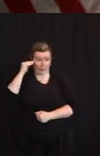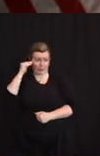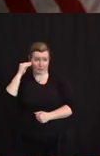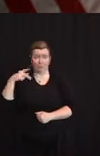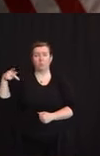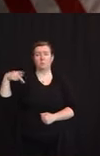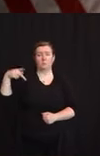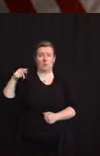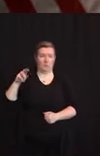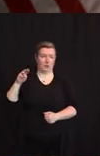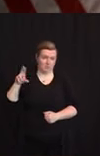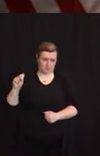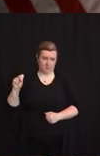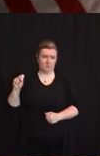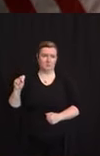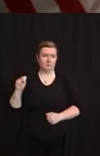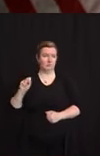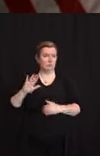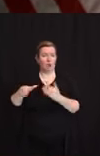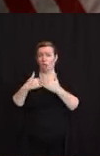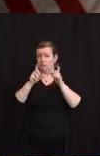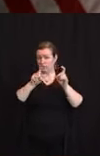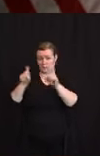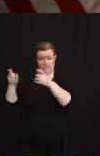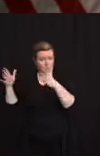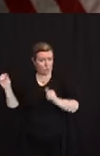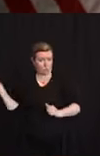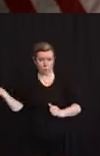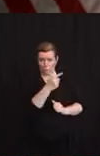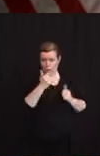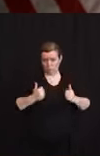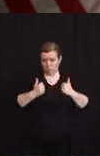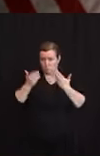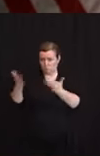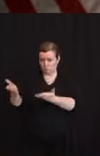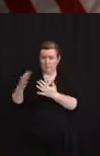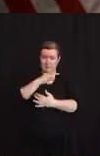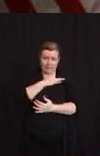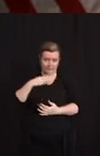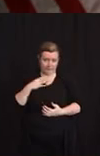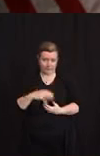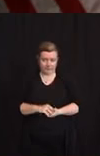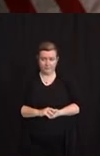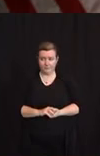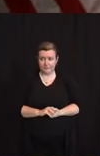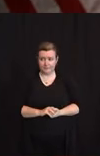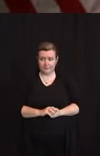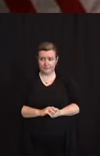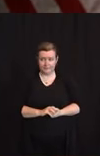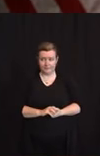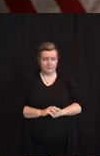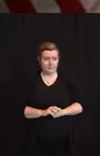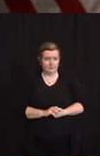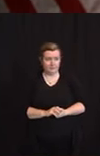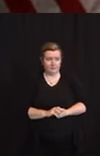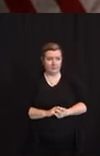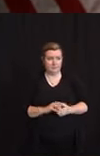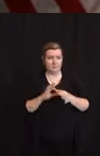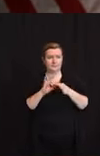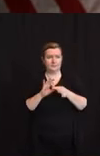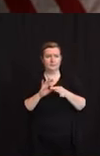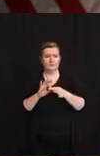of other steps that we have taken and will continue to take. I think it's a little bit too early to give you a full answer on what